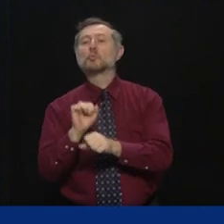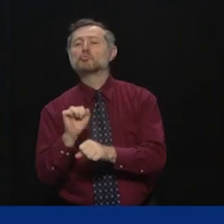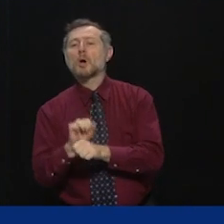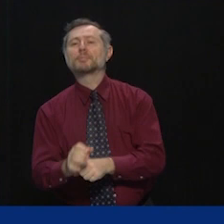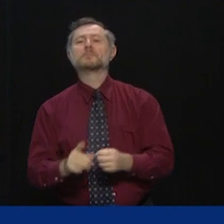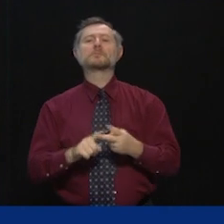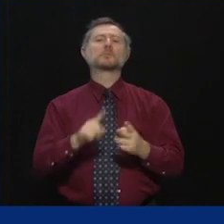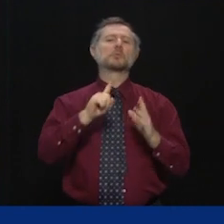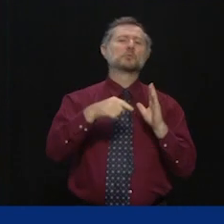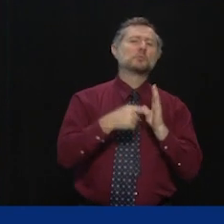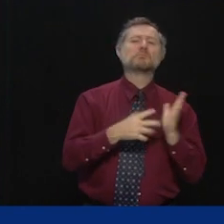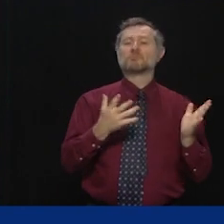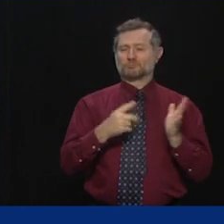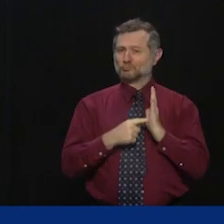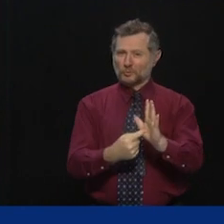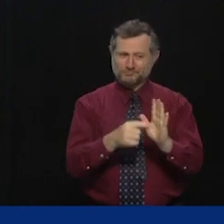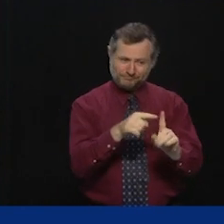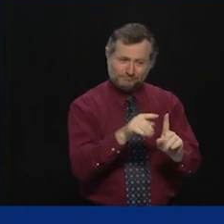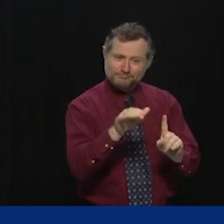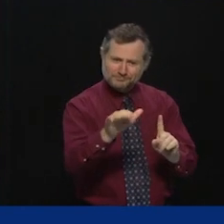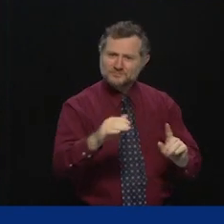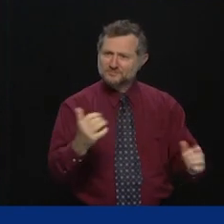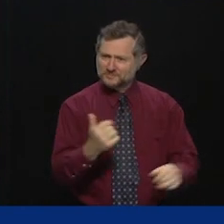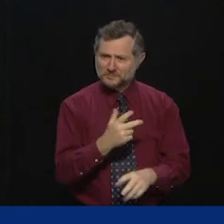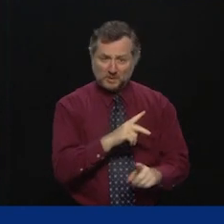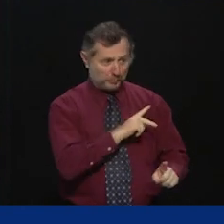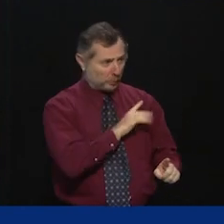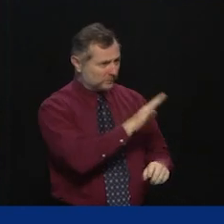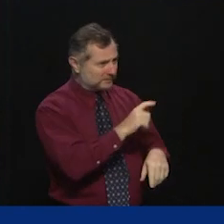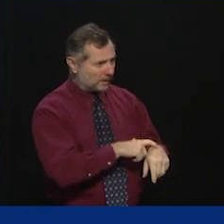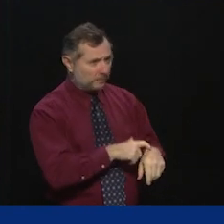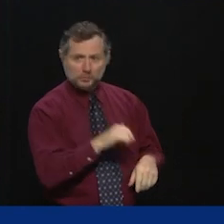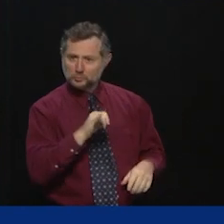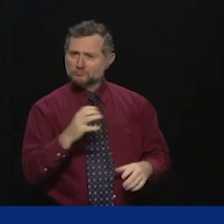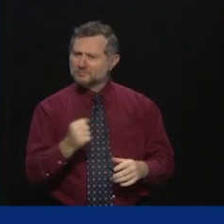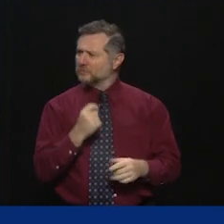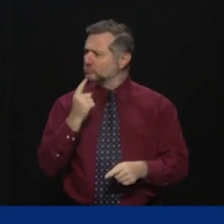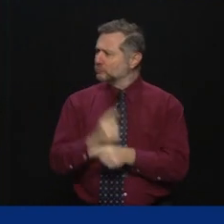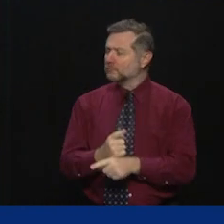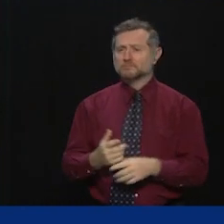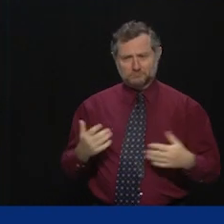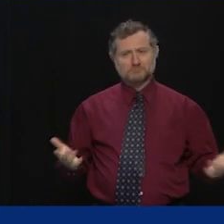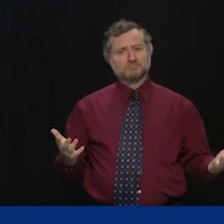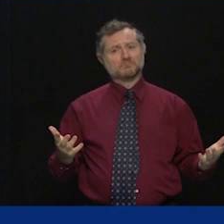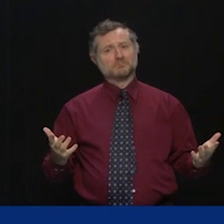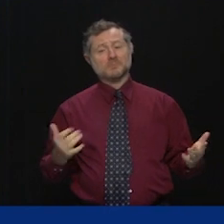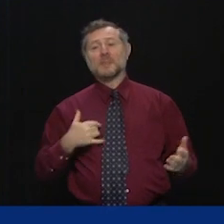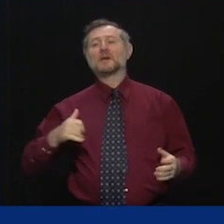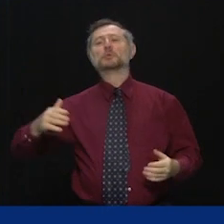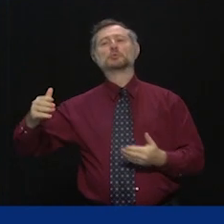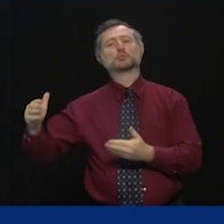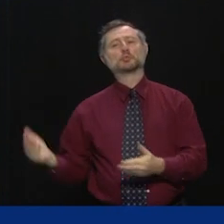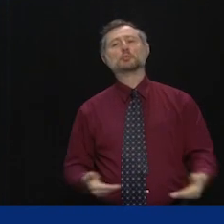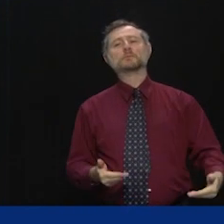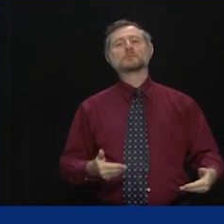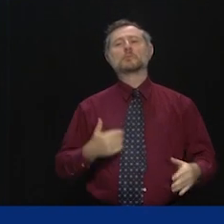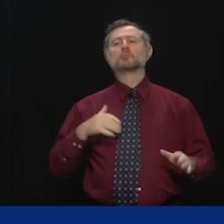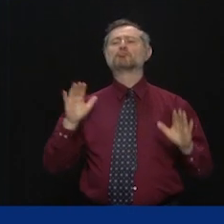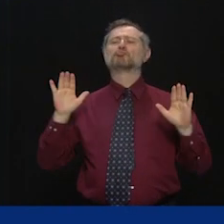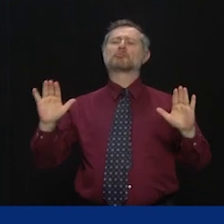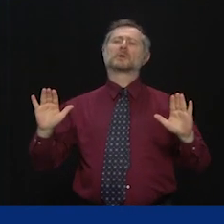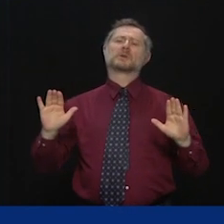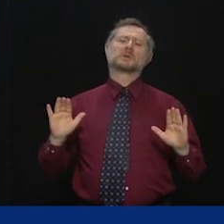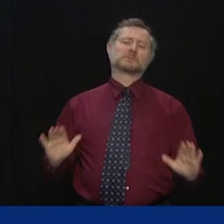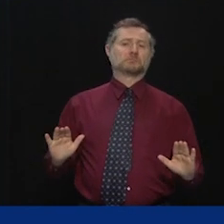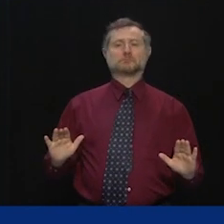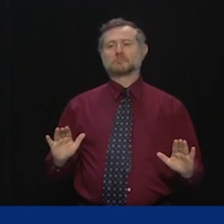right, Mr. Borough President? Personal time, making sure people get vaccinated. So without further ado, I'd like to introduce our great, sadly outgoing, but we